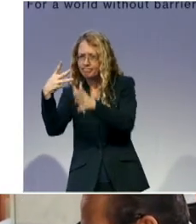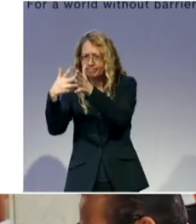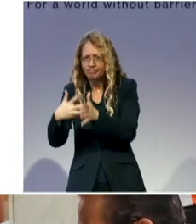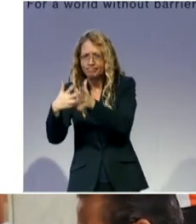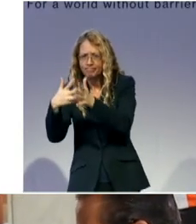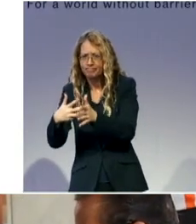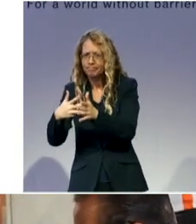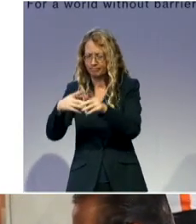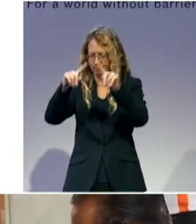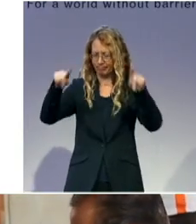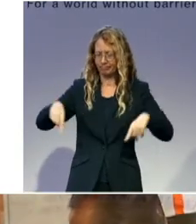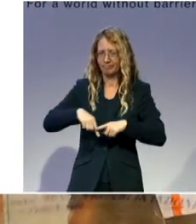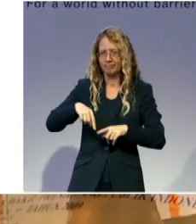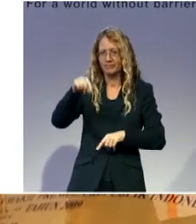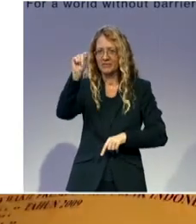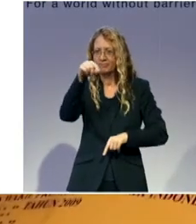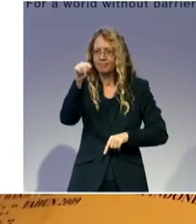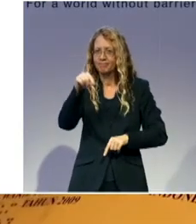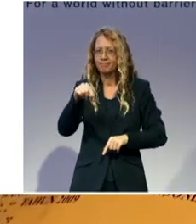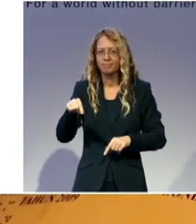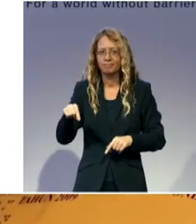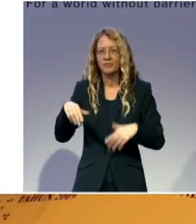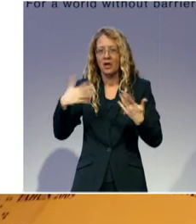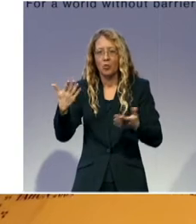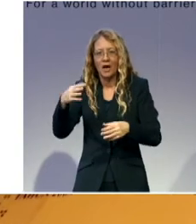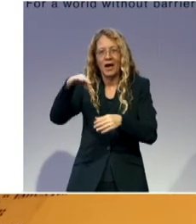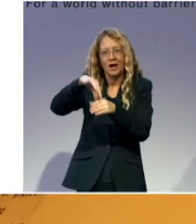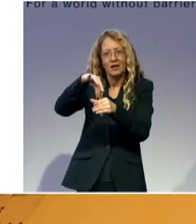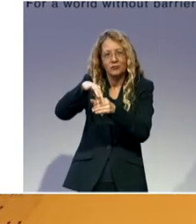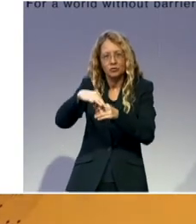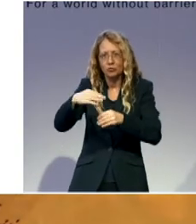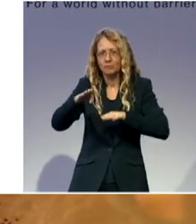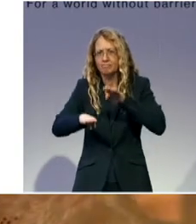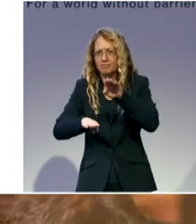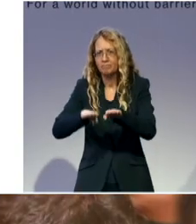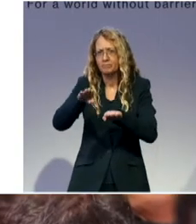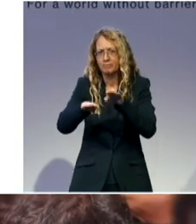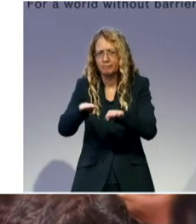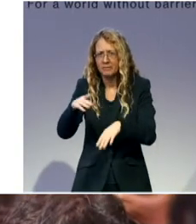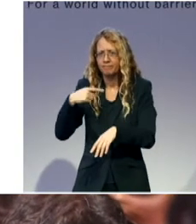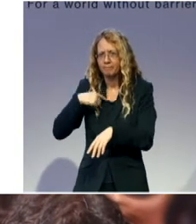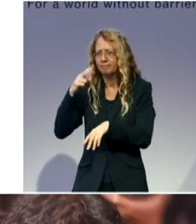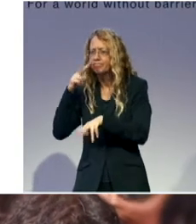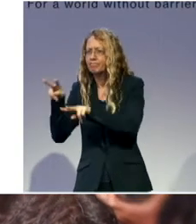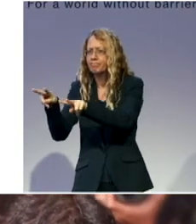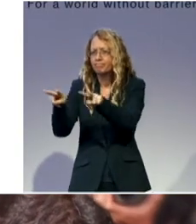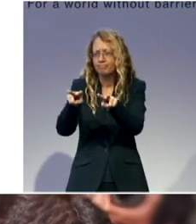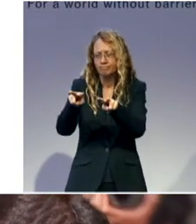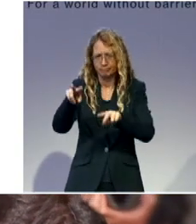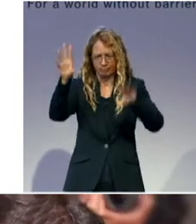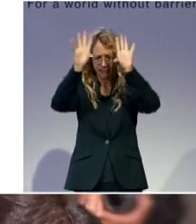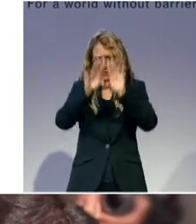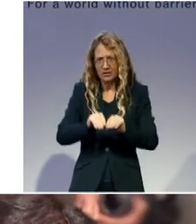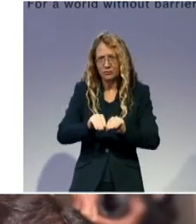to the electoral process. 13 countries had employed the methodology, resulting in the